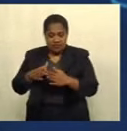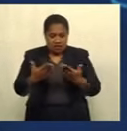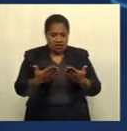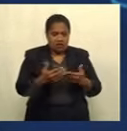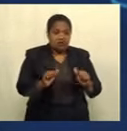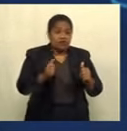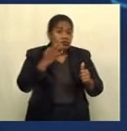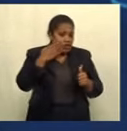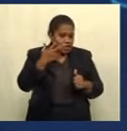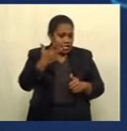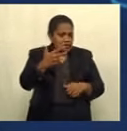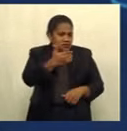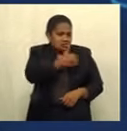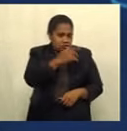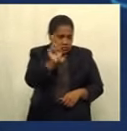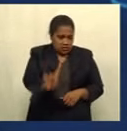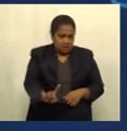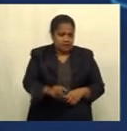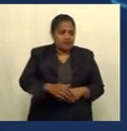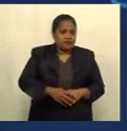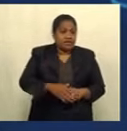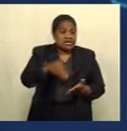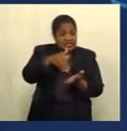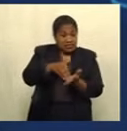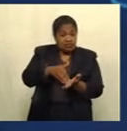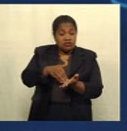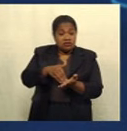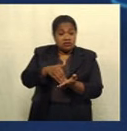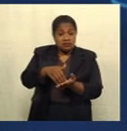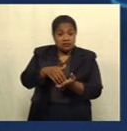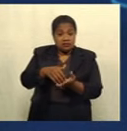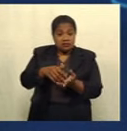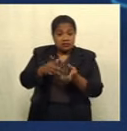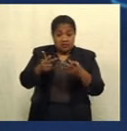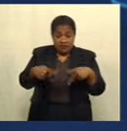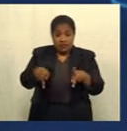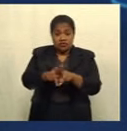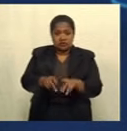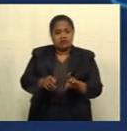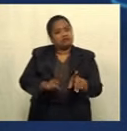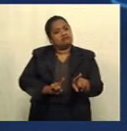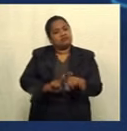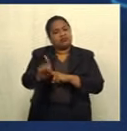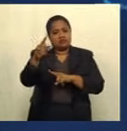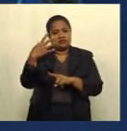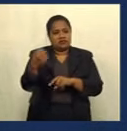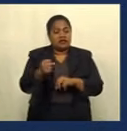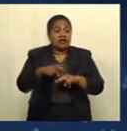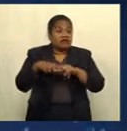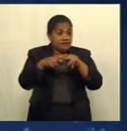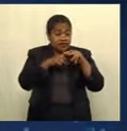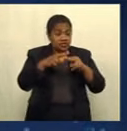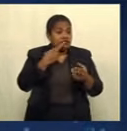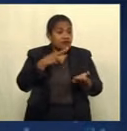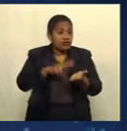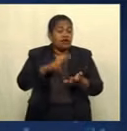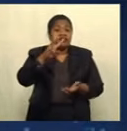today. The Central Division once again has the majority of the new infections. Fiji has recorded